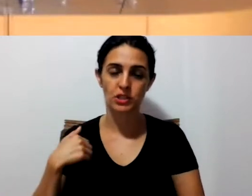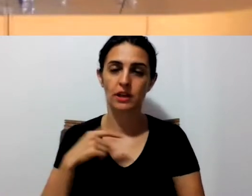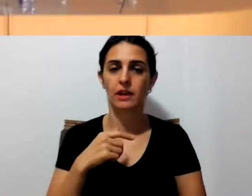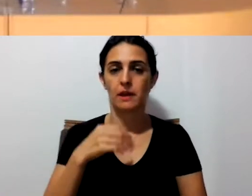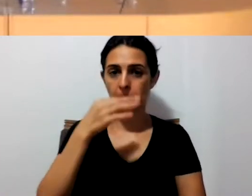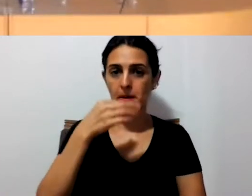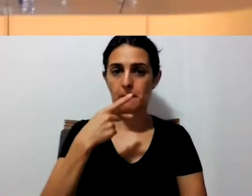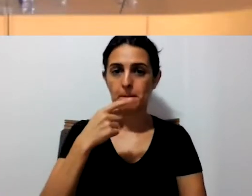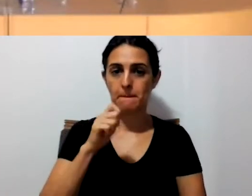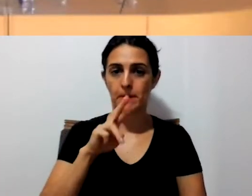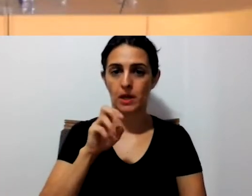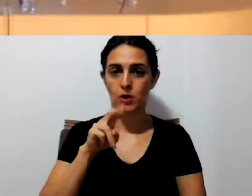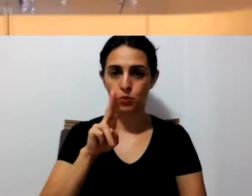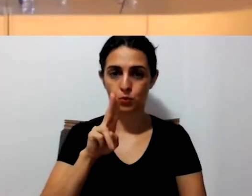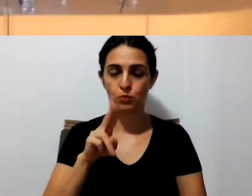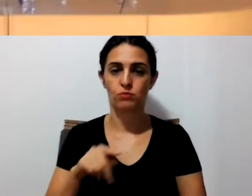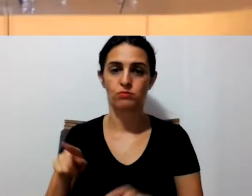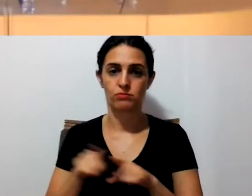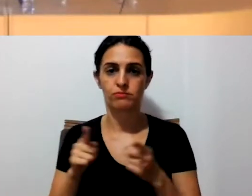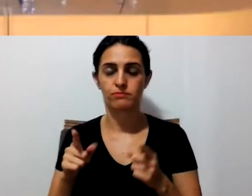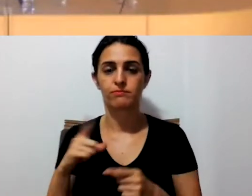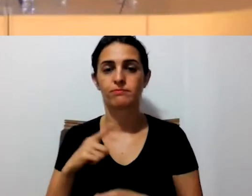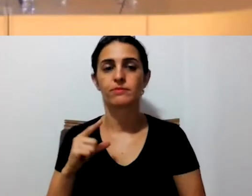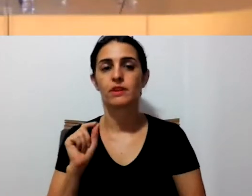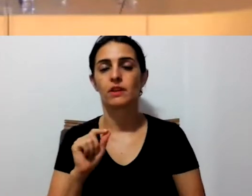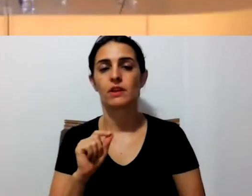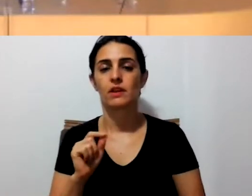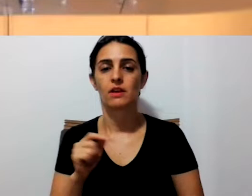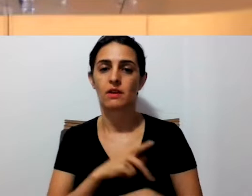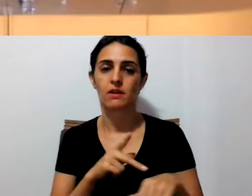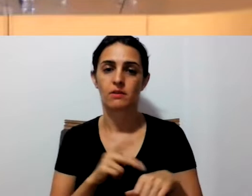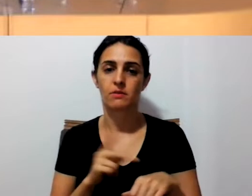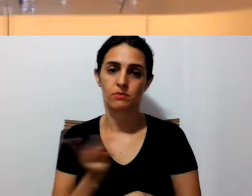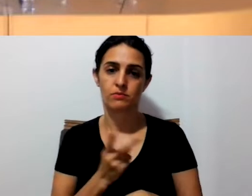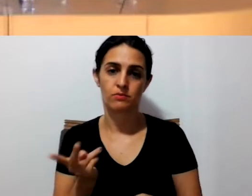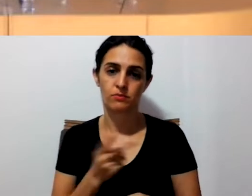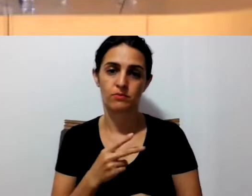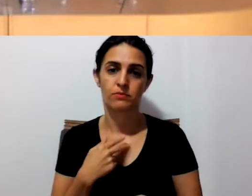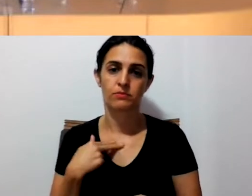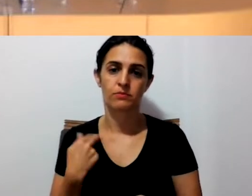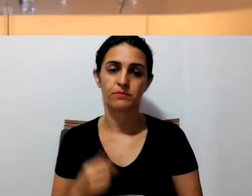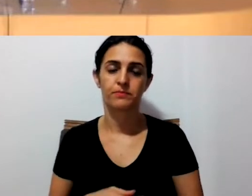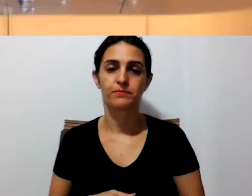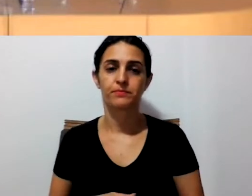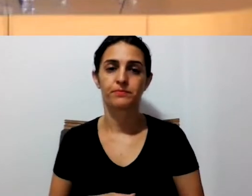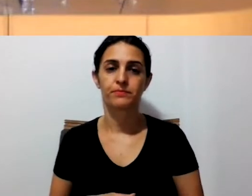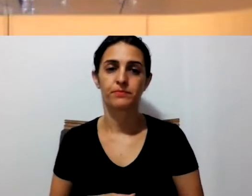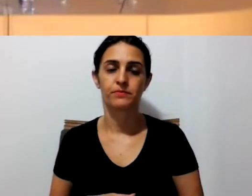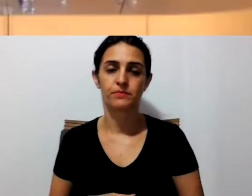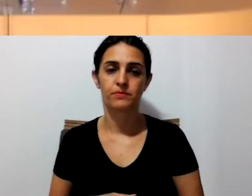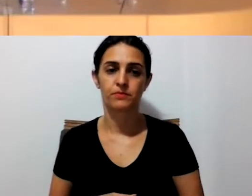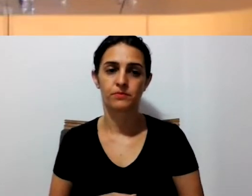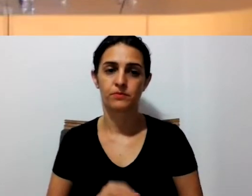say that OECD accession is not a simple formality. It's really a thorough process. There will be examinations in more than